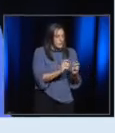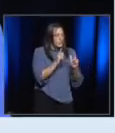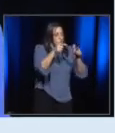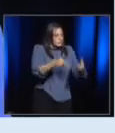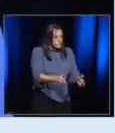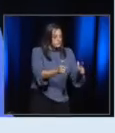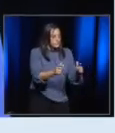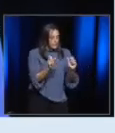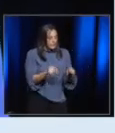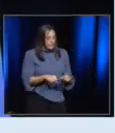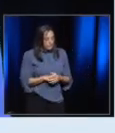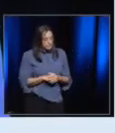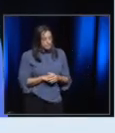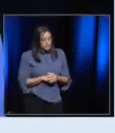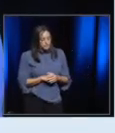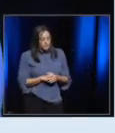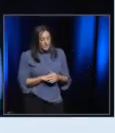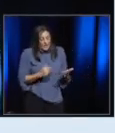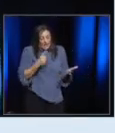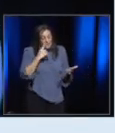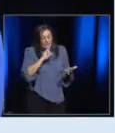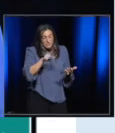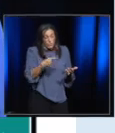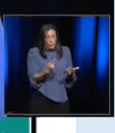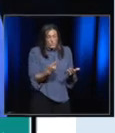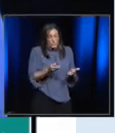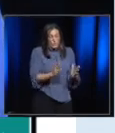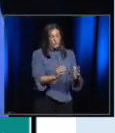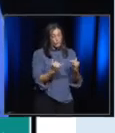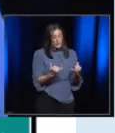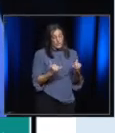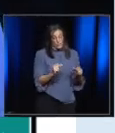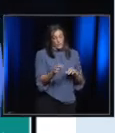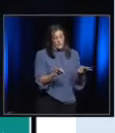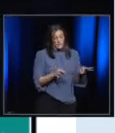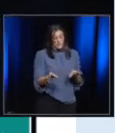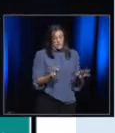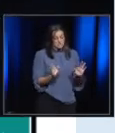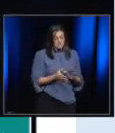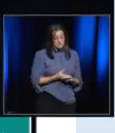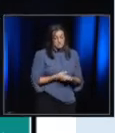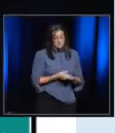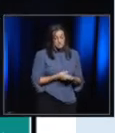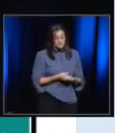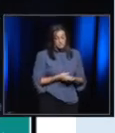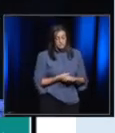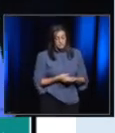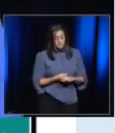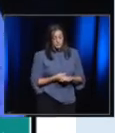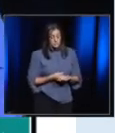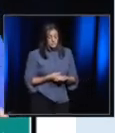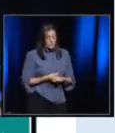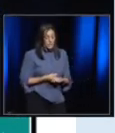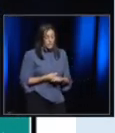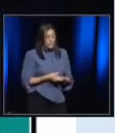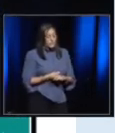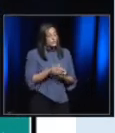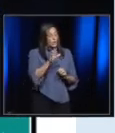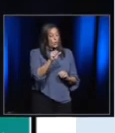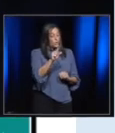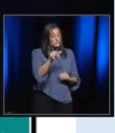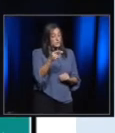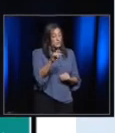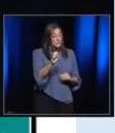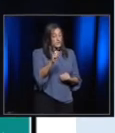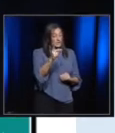synchrony as an alliance signaling system in mammals, but outside of humans. So when Stephanie King joined us, she